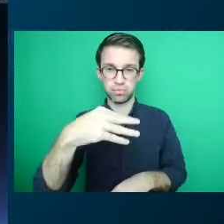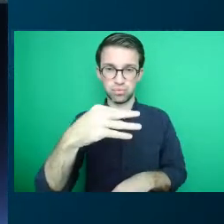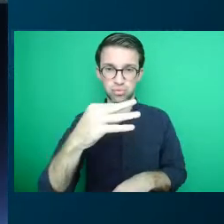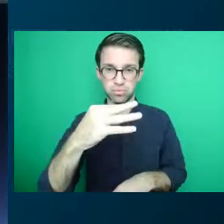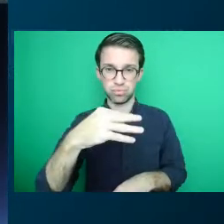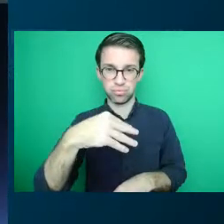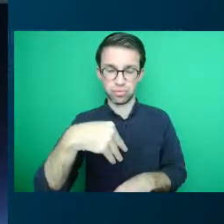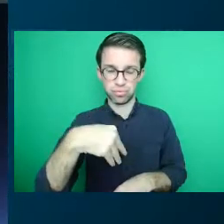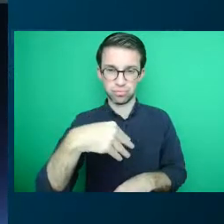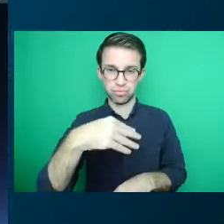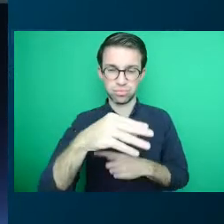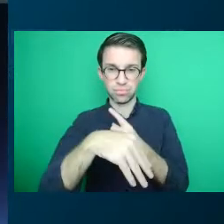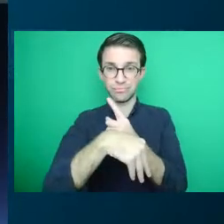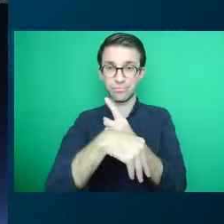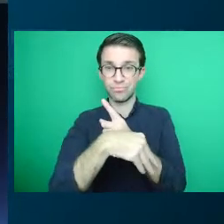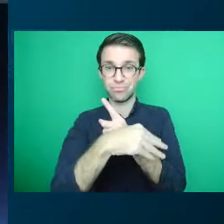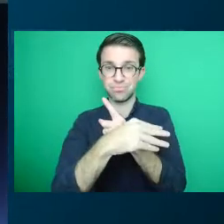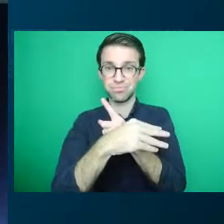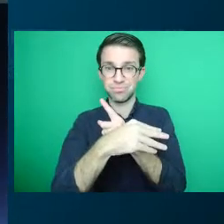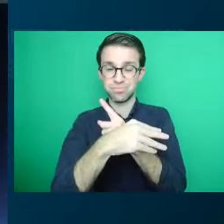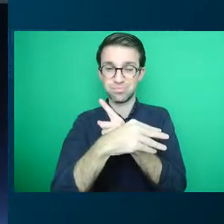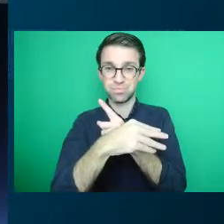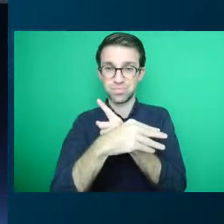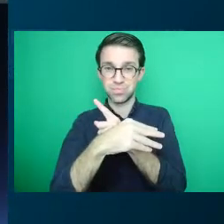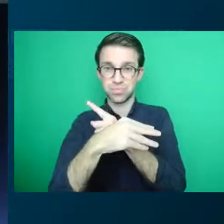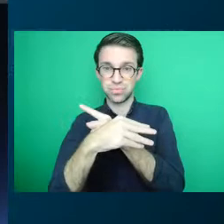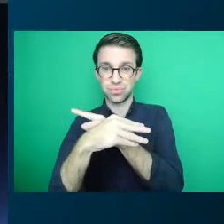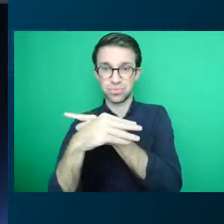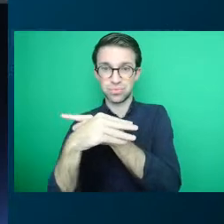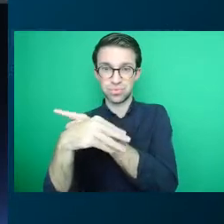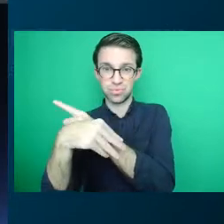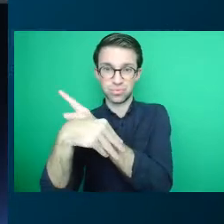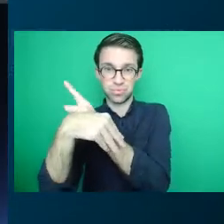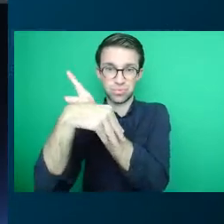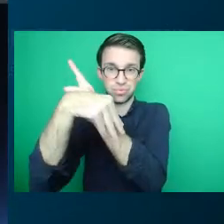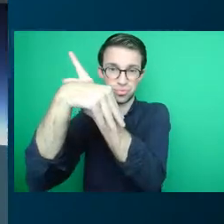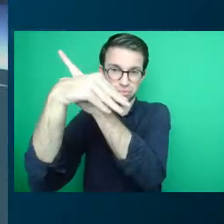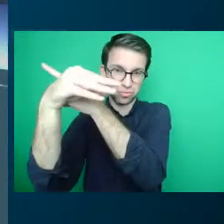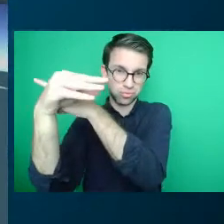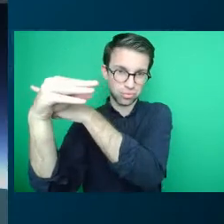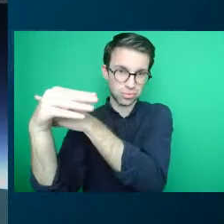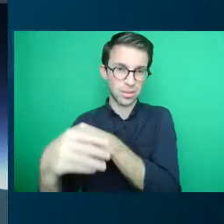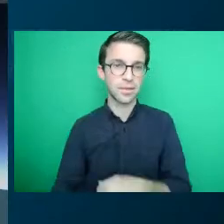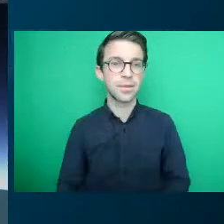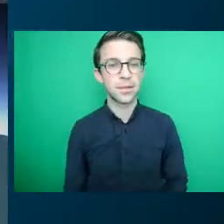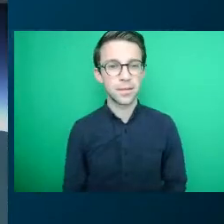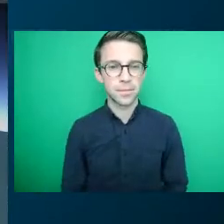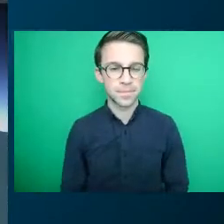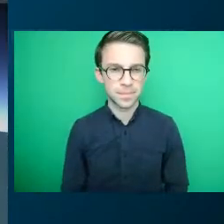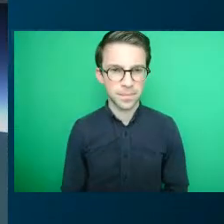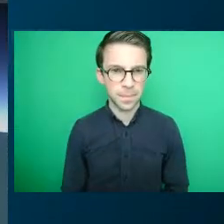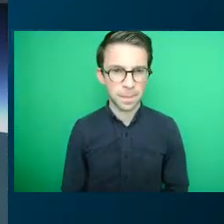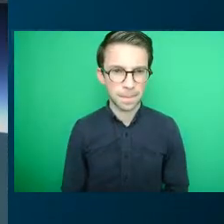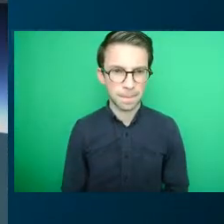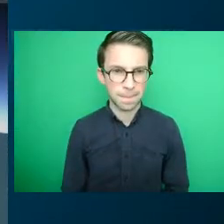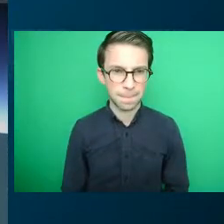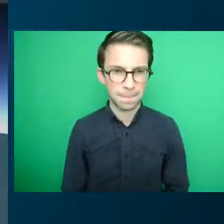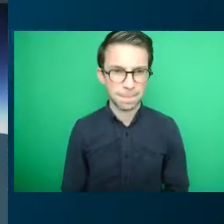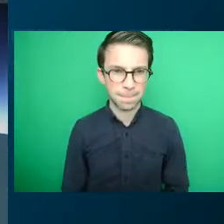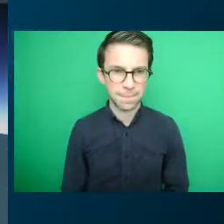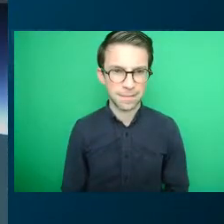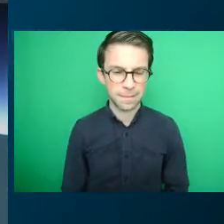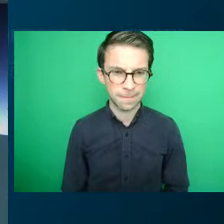the rocket can use that to try and steer in different directions. Again, I'm just tapping the keys there. But there, my rocket